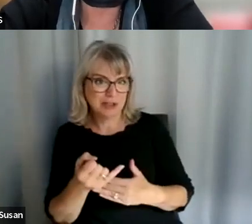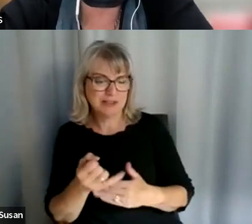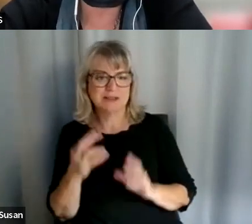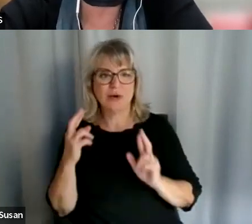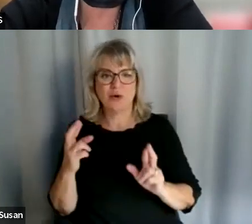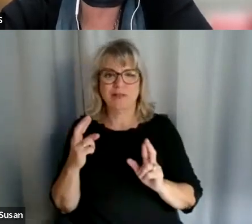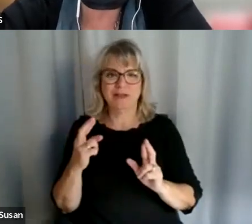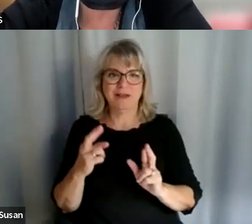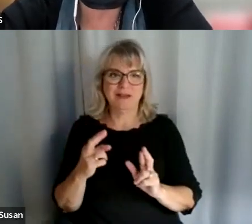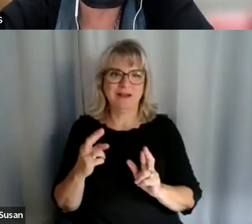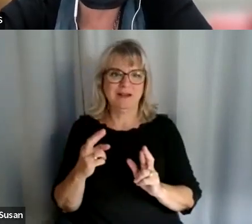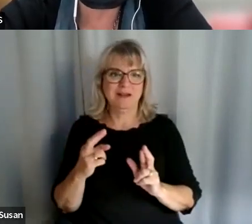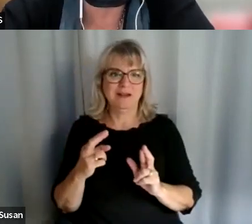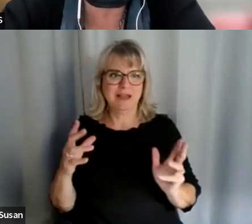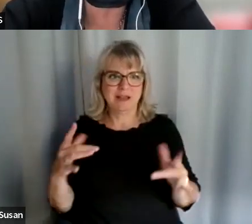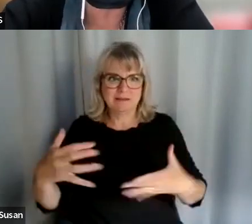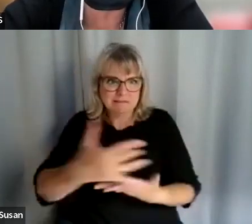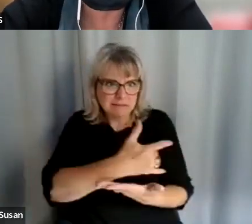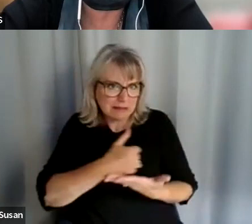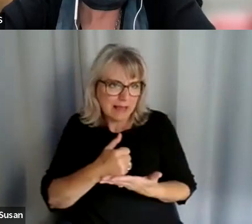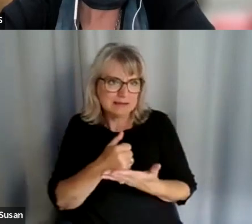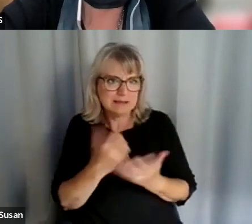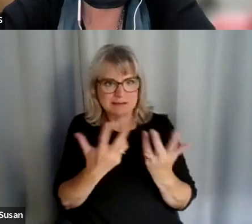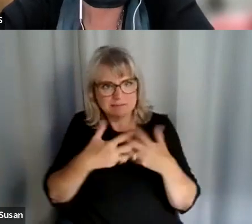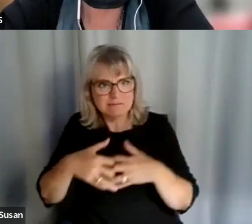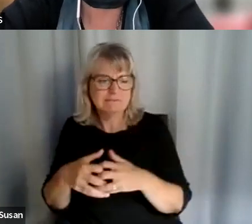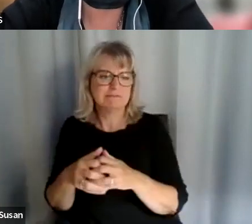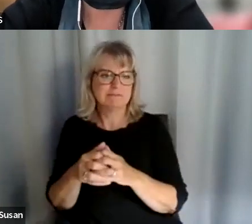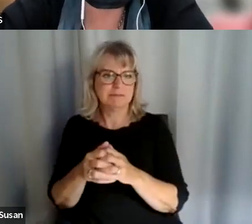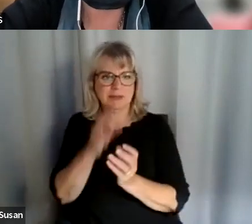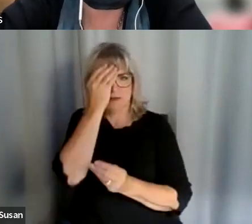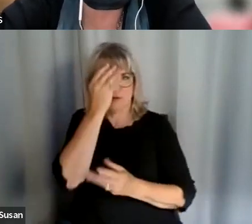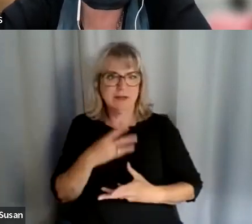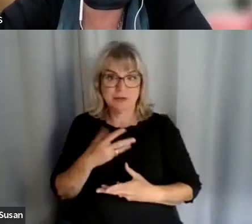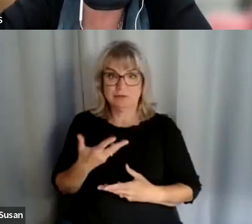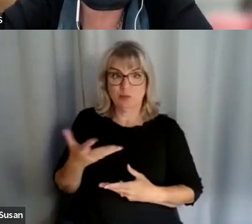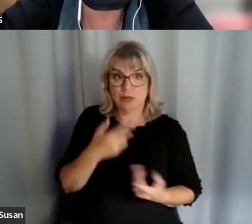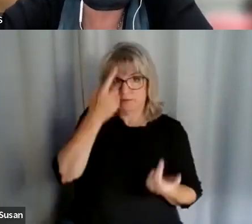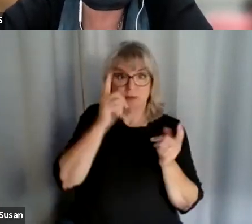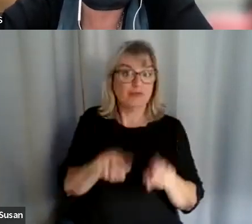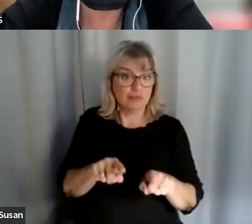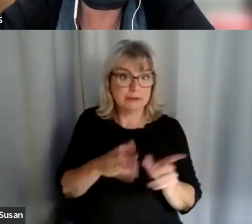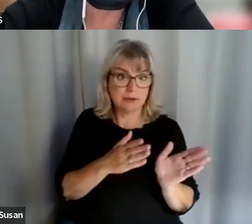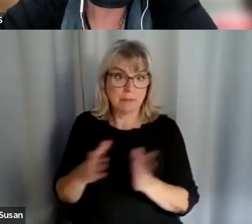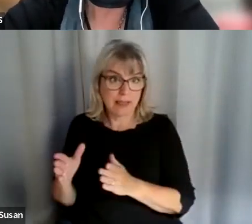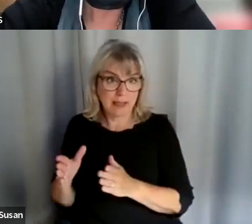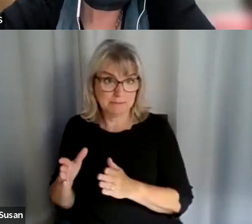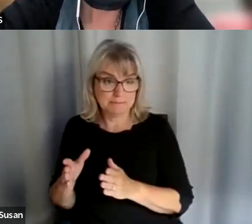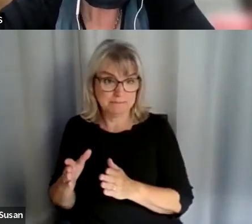some of the information that we're looking for. We just need to come to agreement on what that plan is, and I'll assign